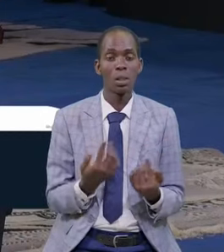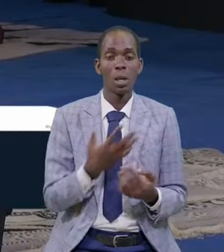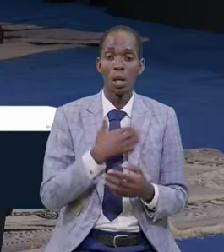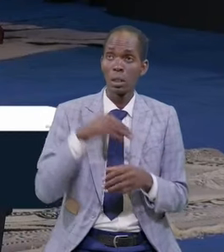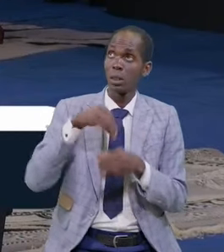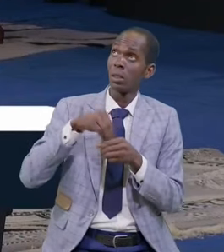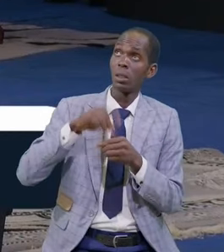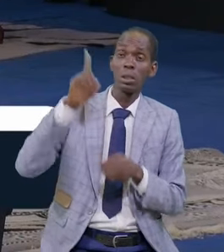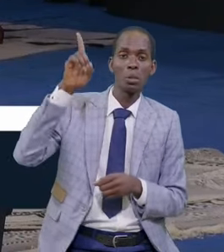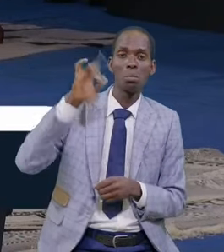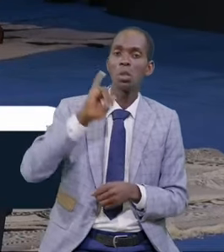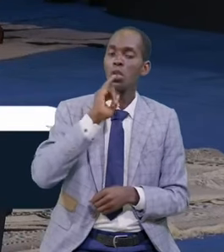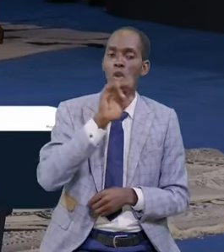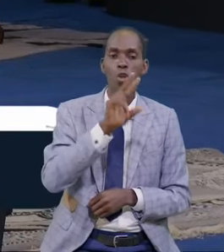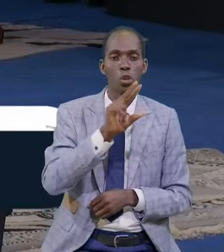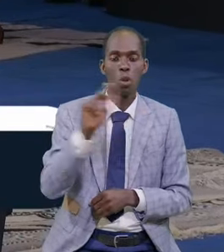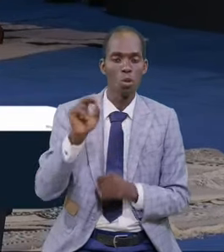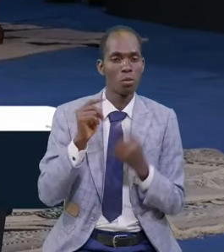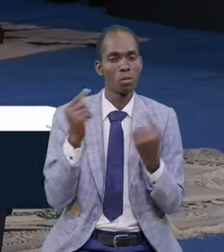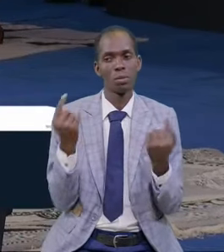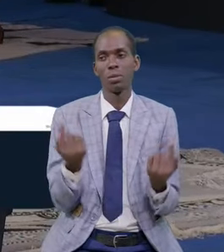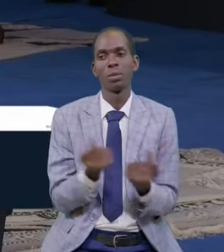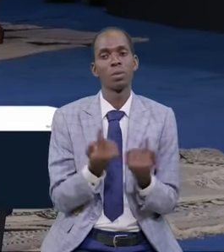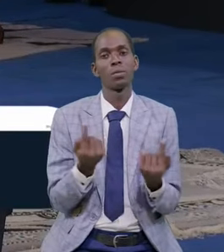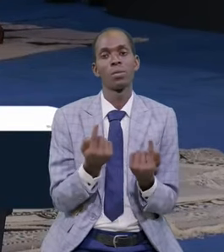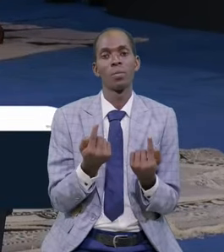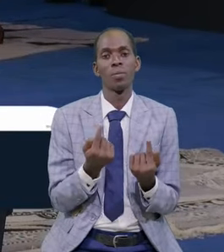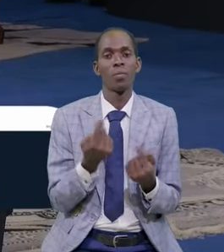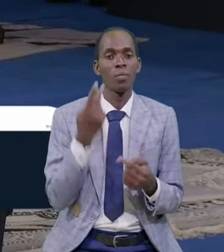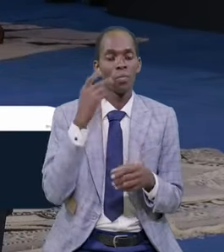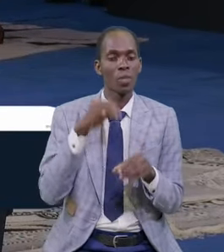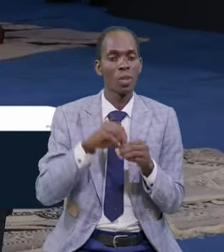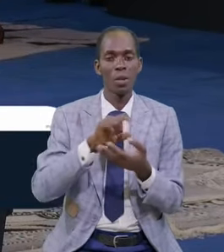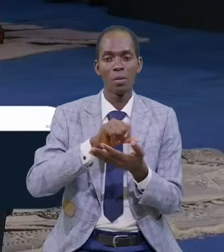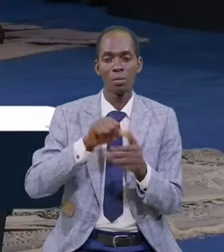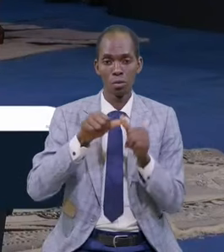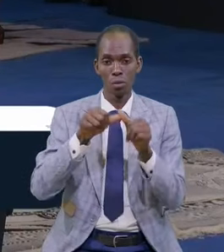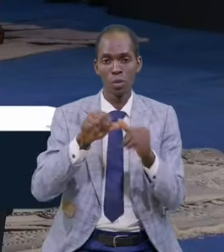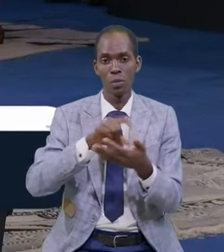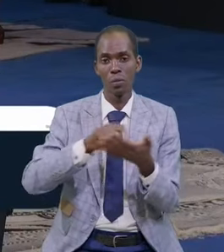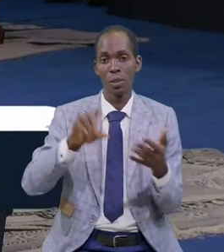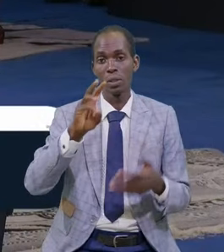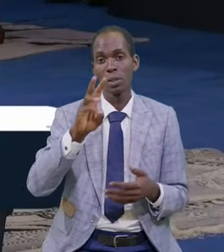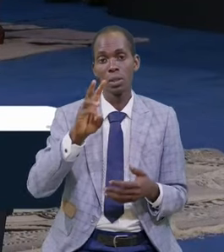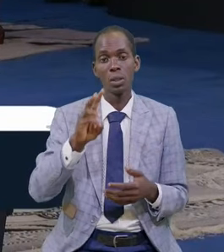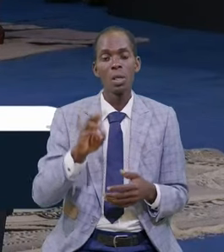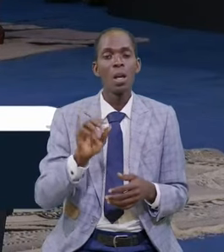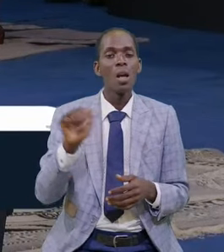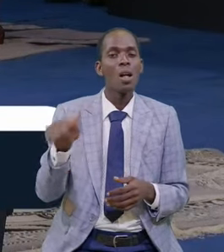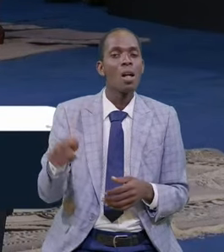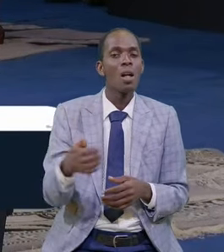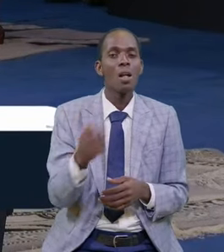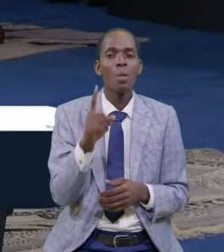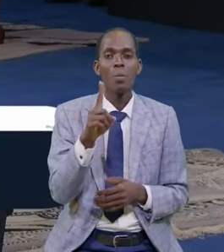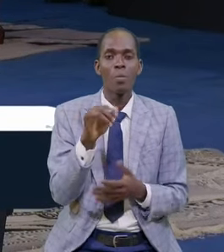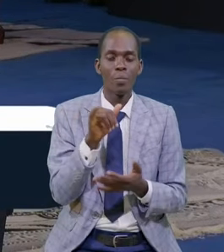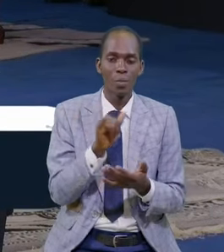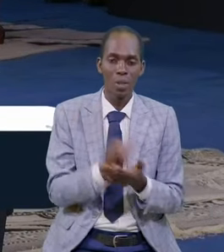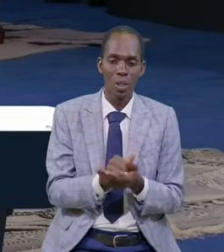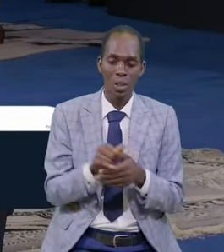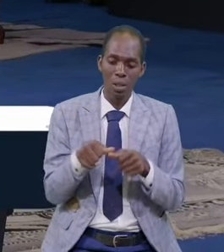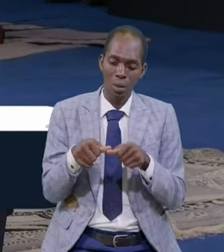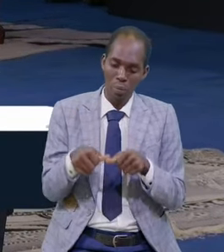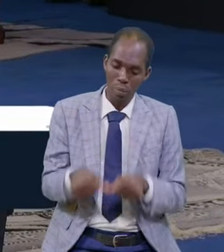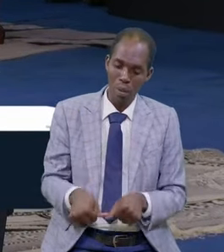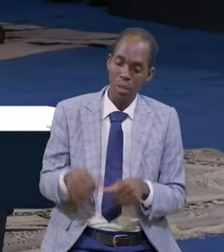verse six in verse six whosoever abideth in him